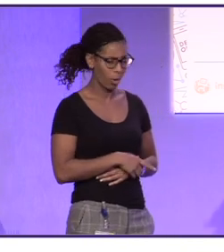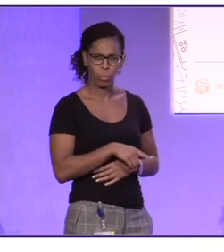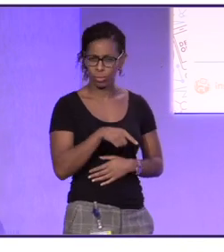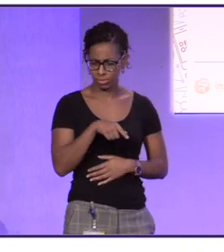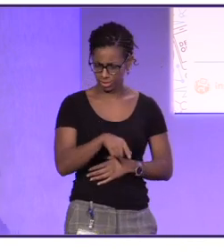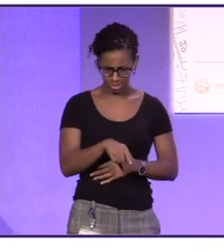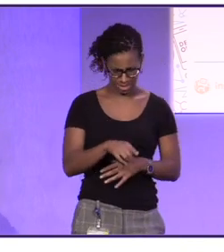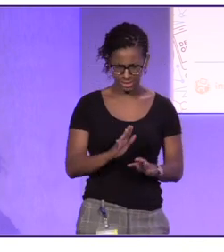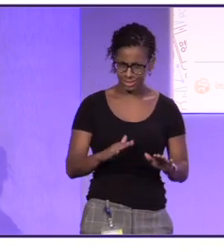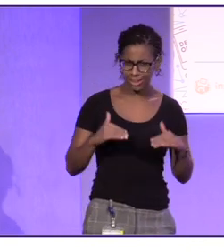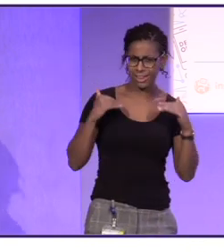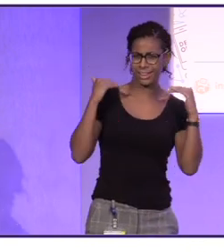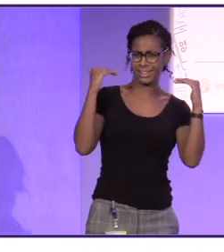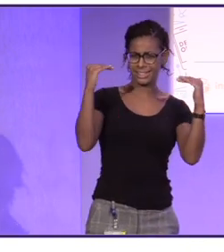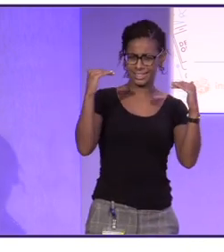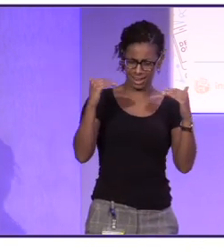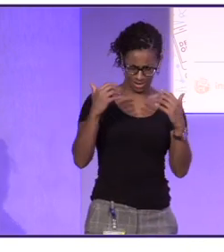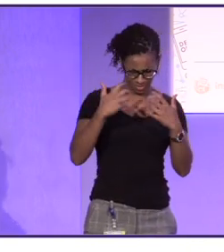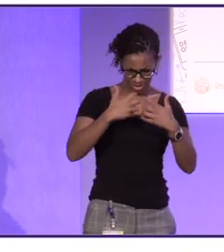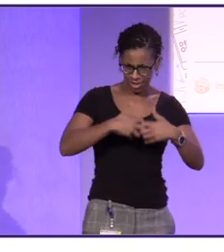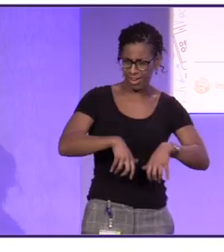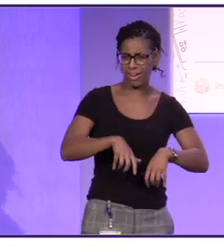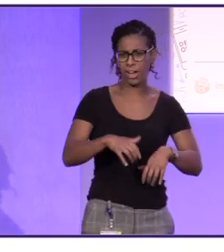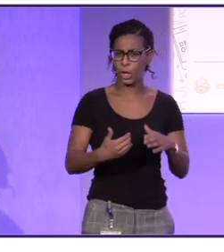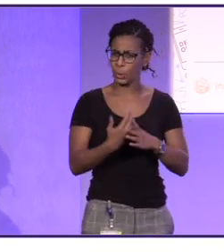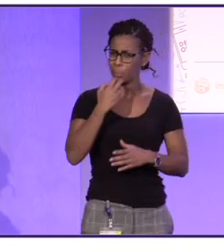art new batteries.